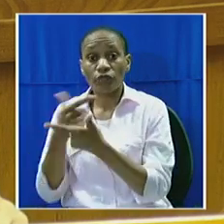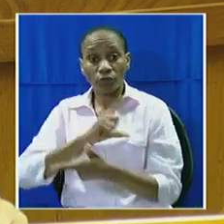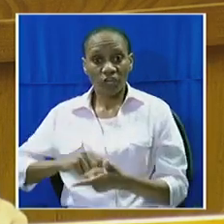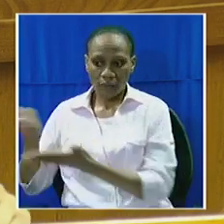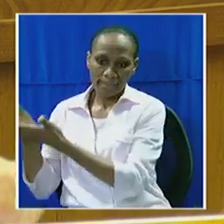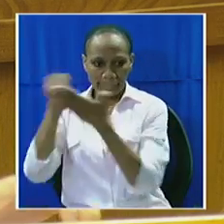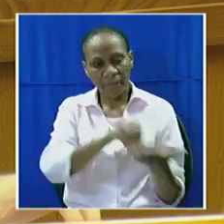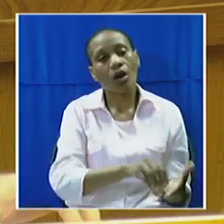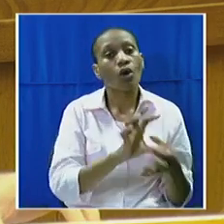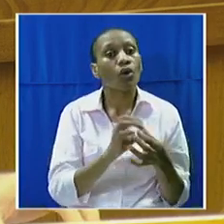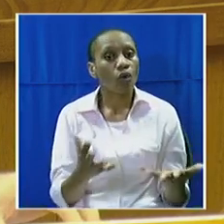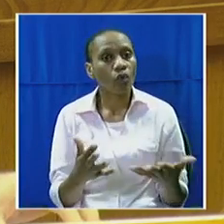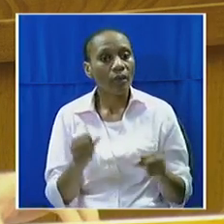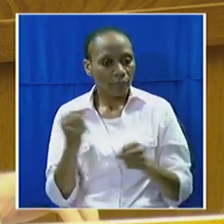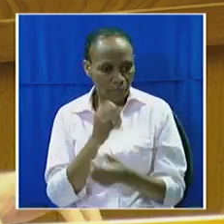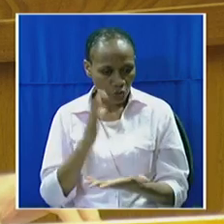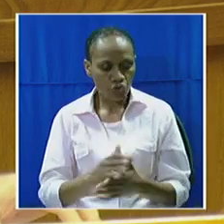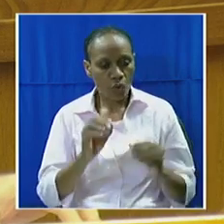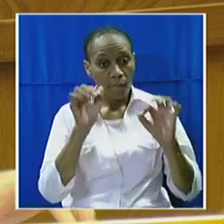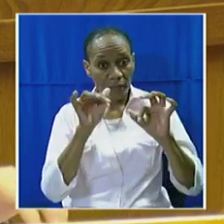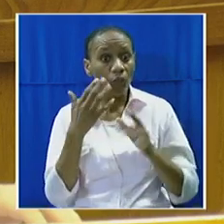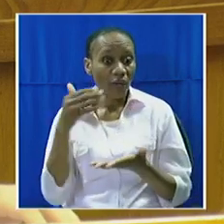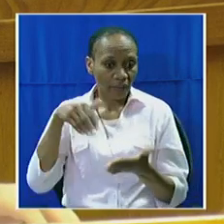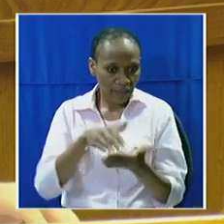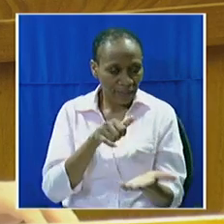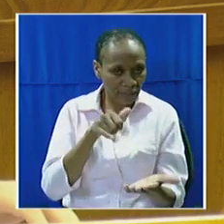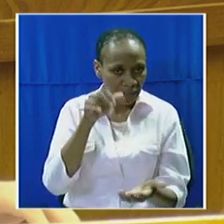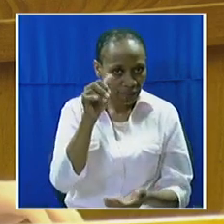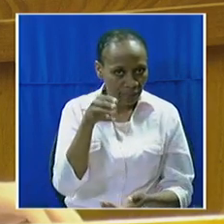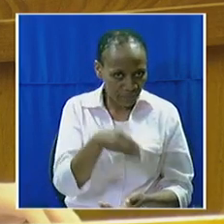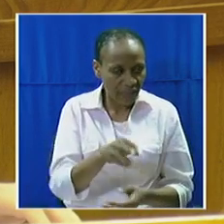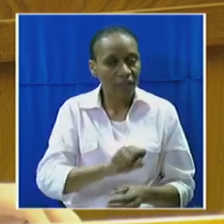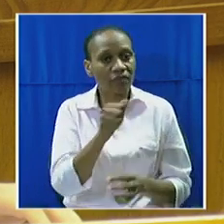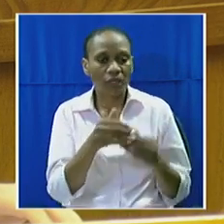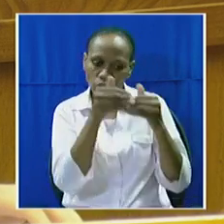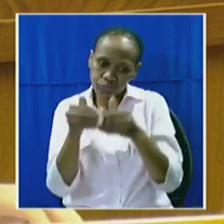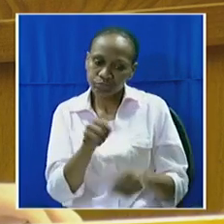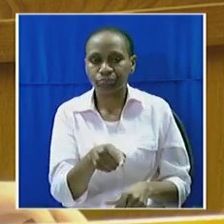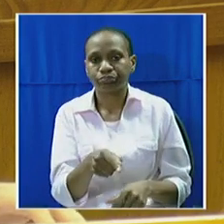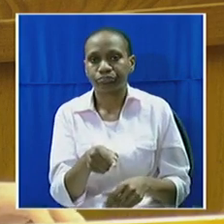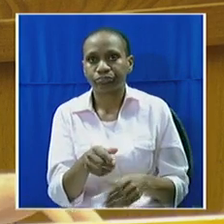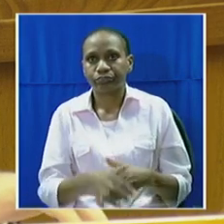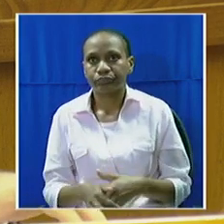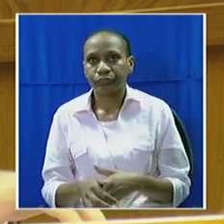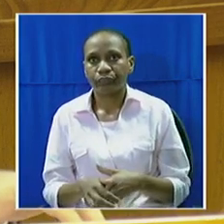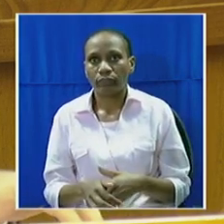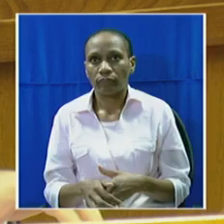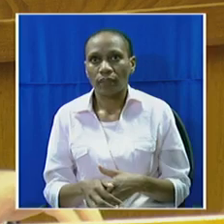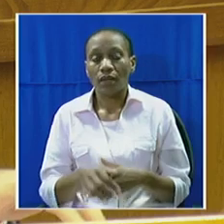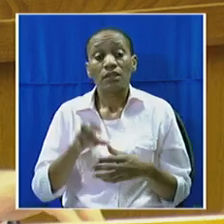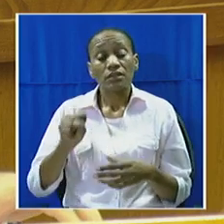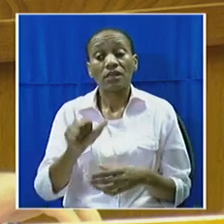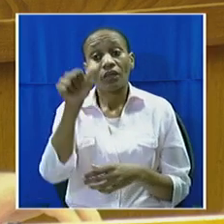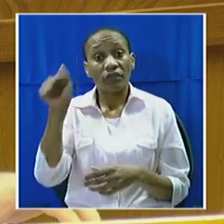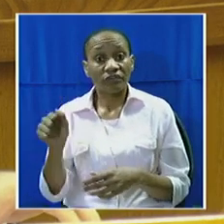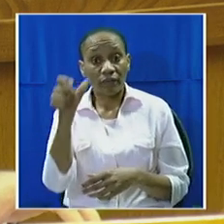health and welfare precautions with them and us, before and after they return. To the first SA victim, we